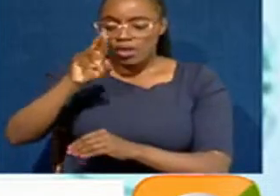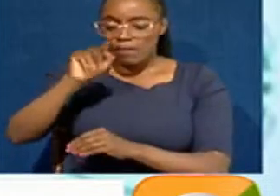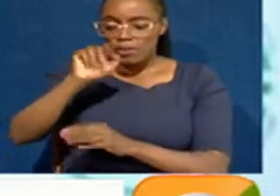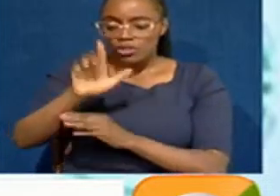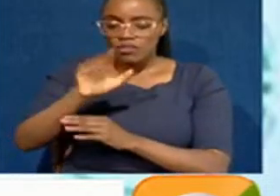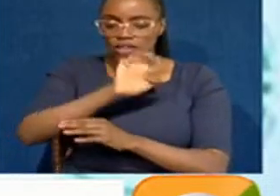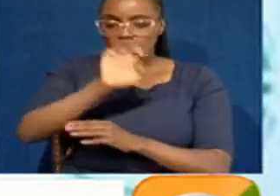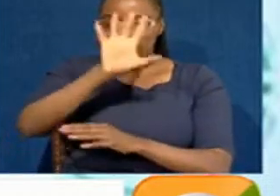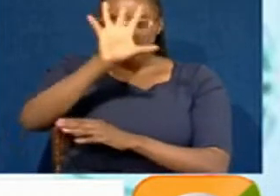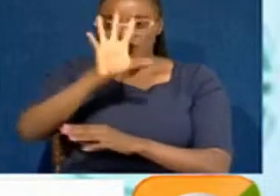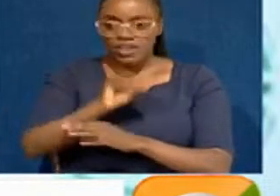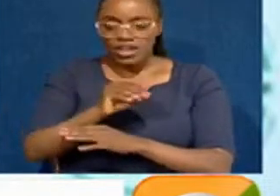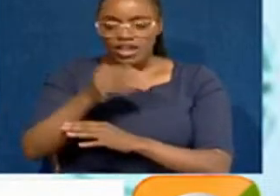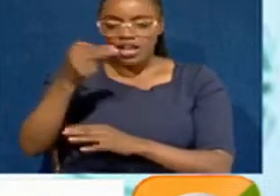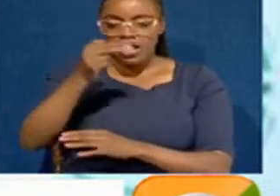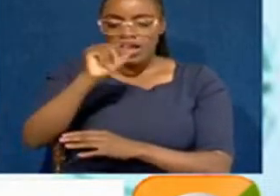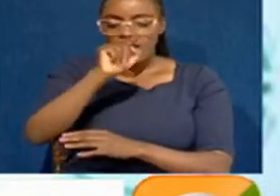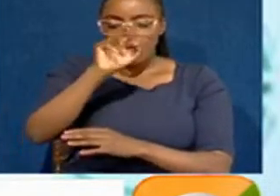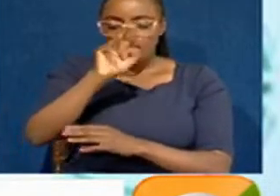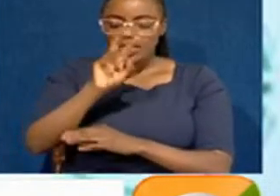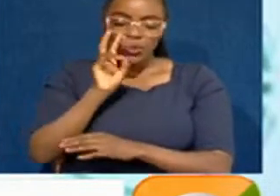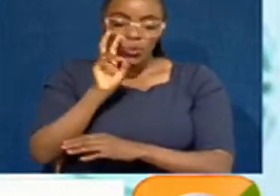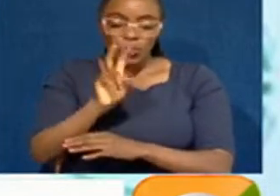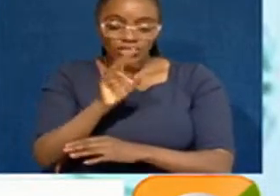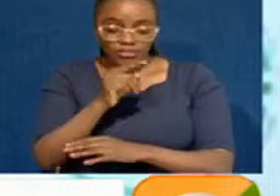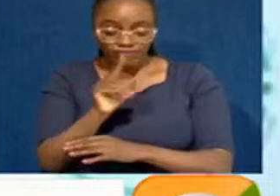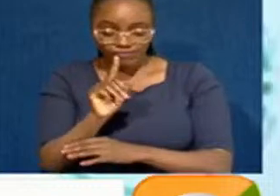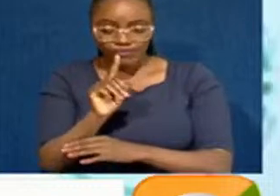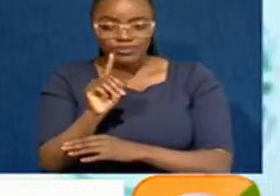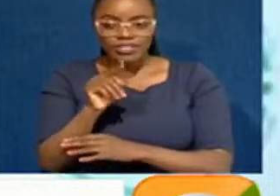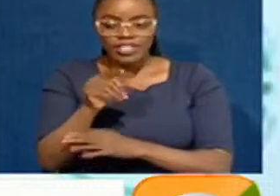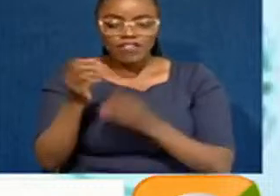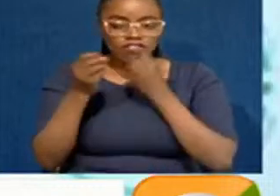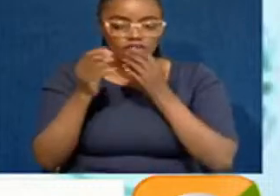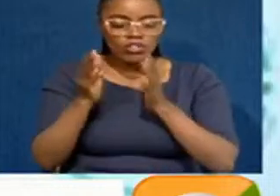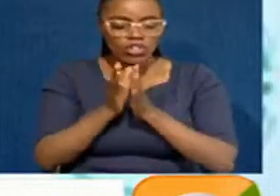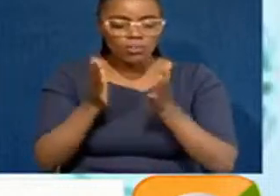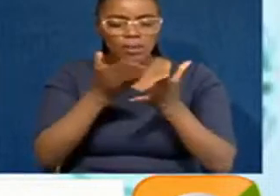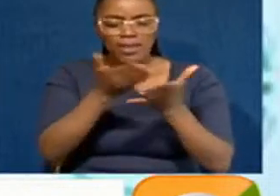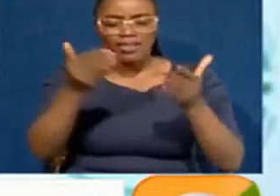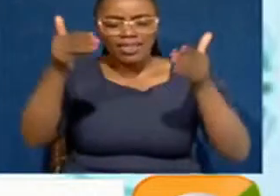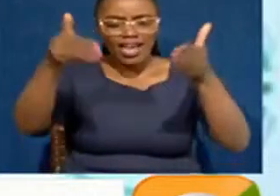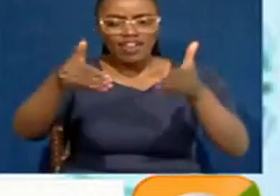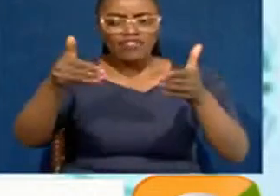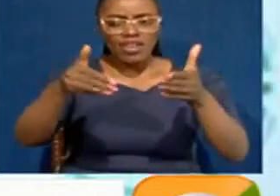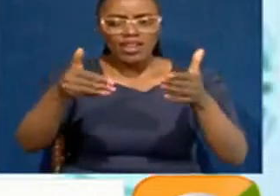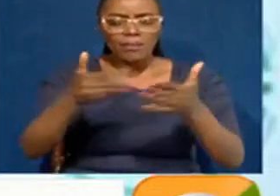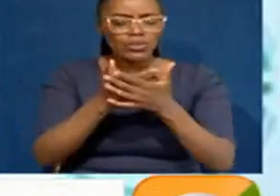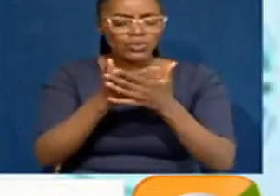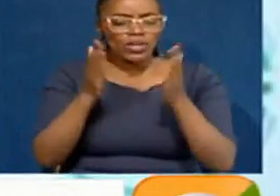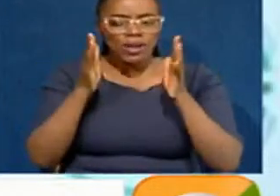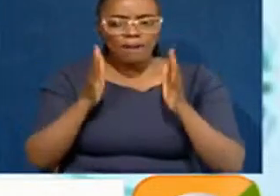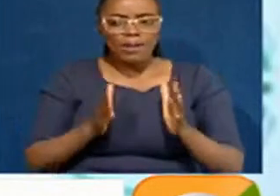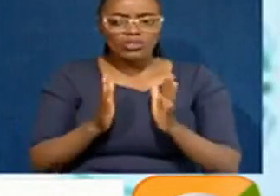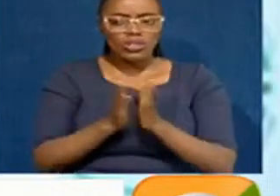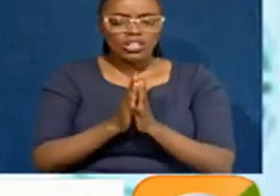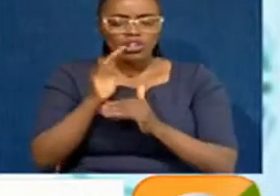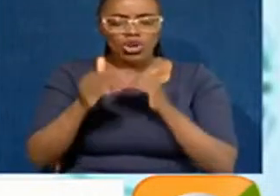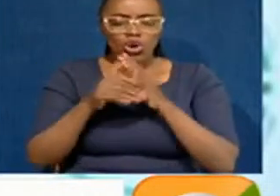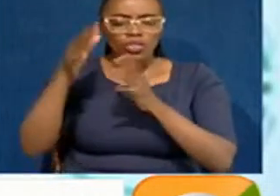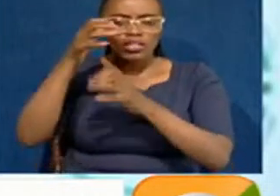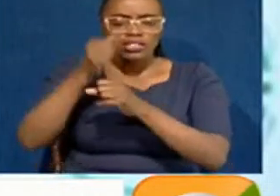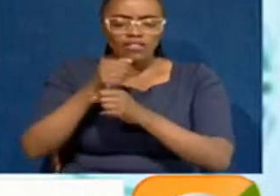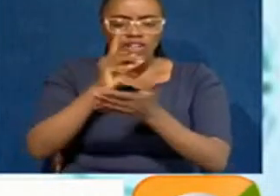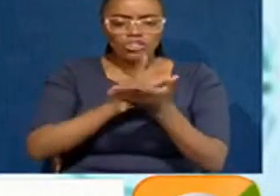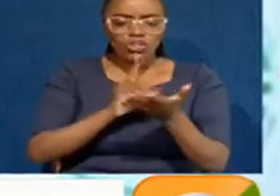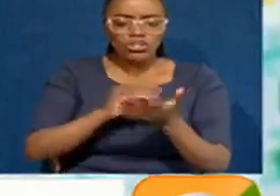the East African Hazard Watch. That's right. And that information is publicly available to anyone and all stakeholders. That's Dr.